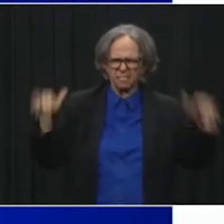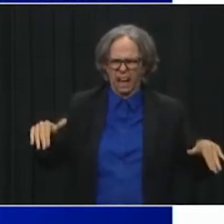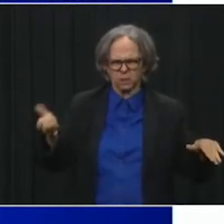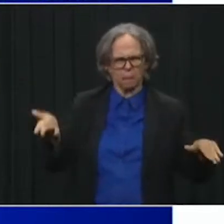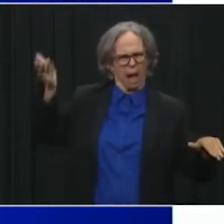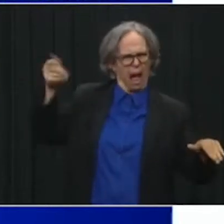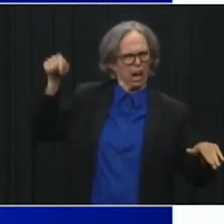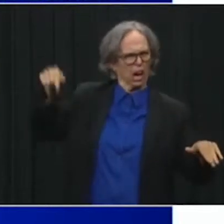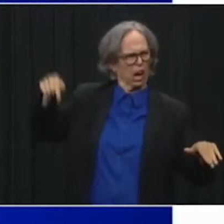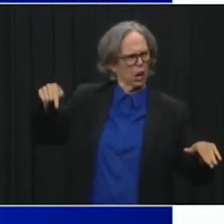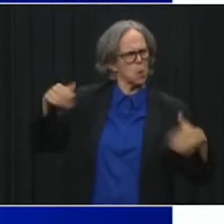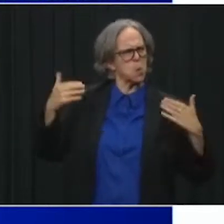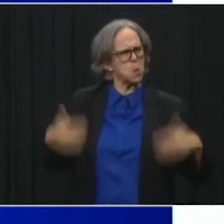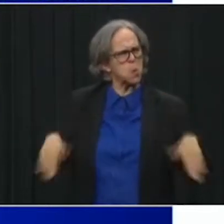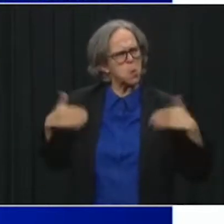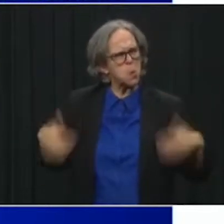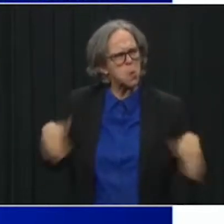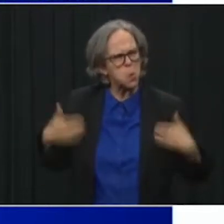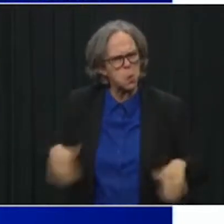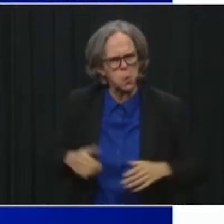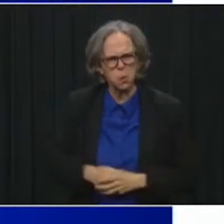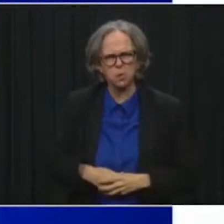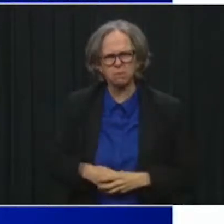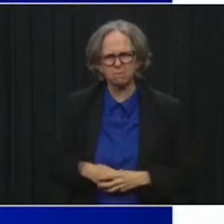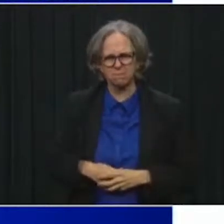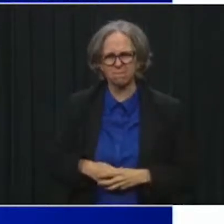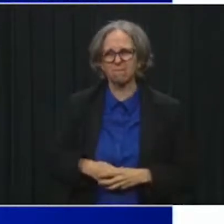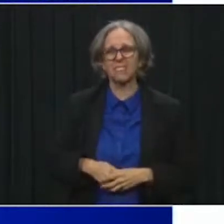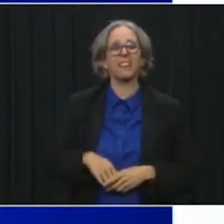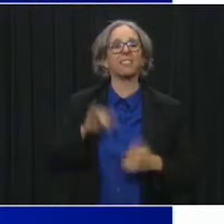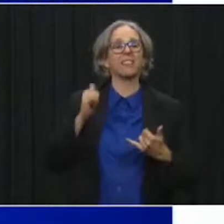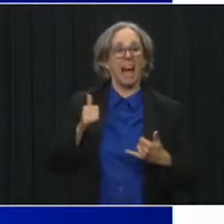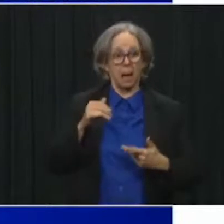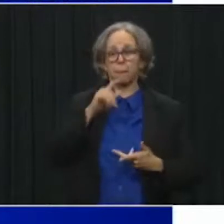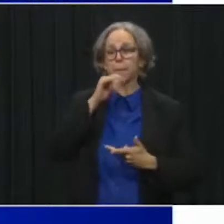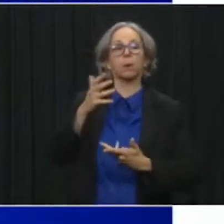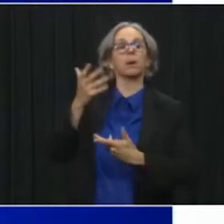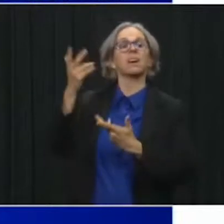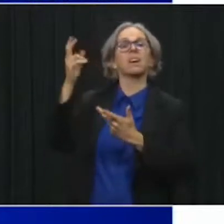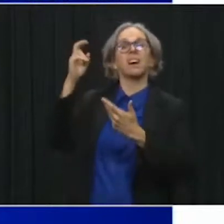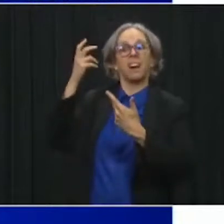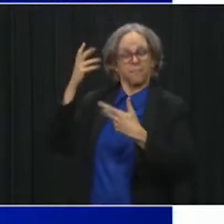Those who were in the hospital for COVID who were vaccinated were